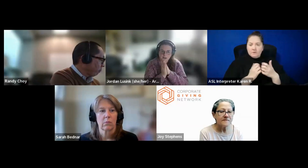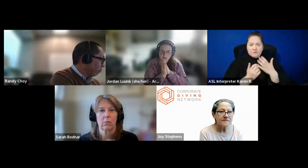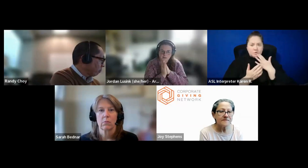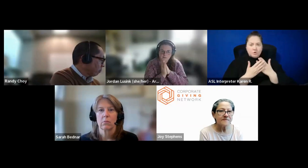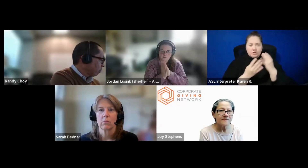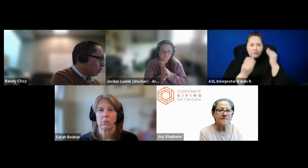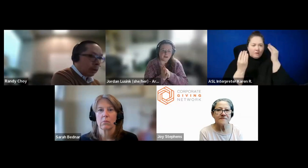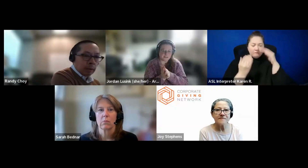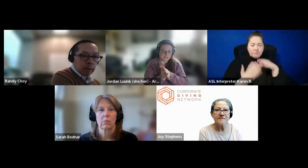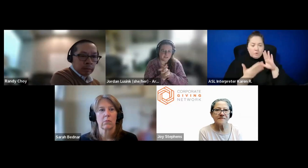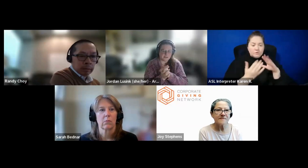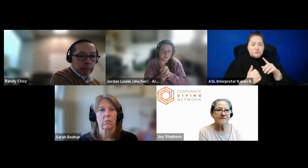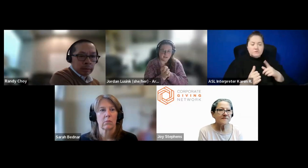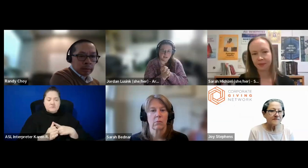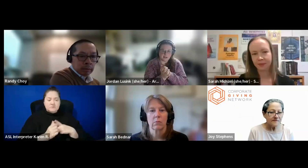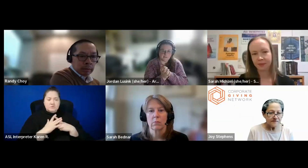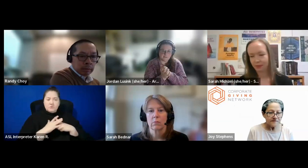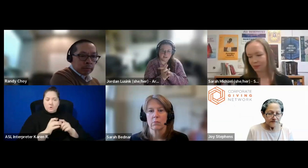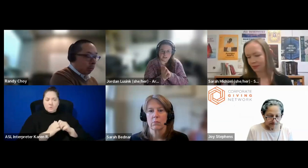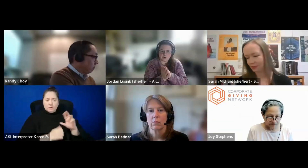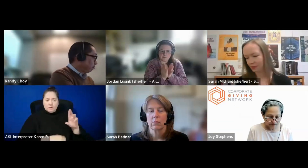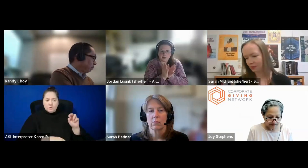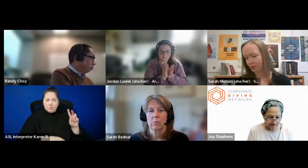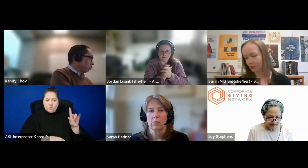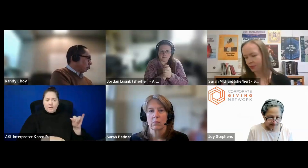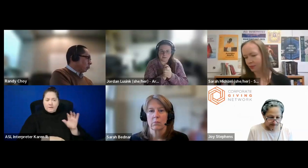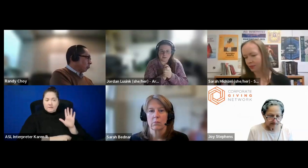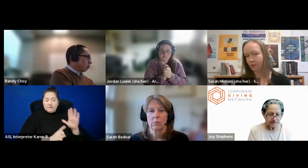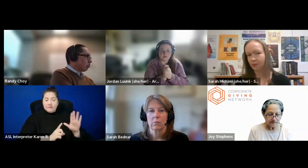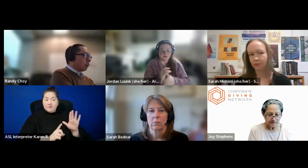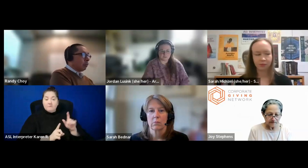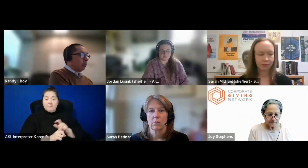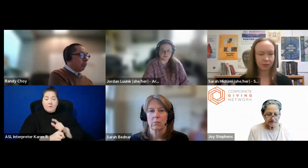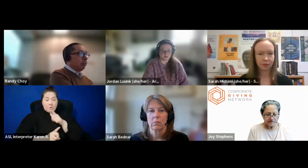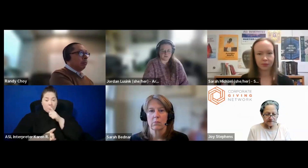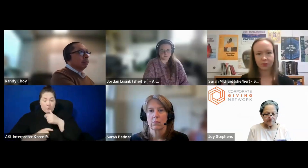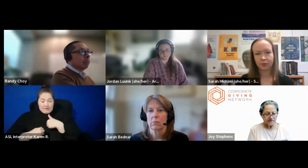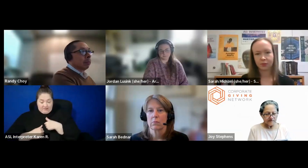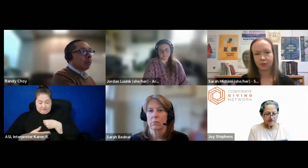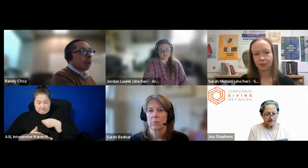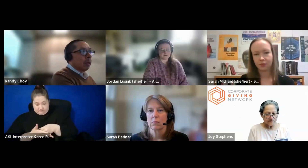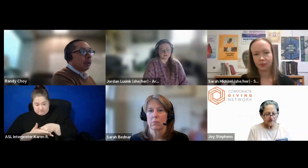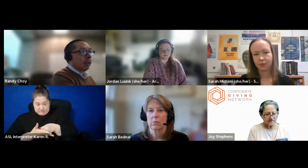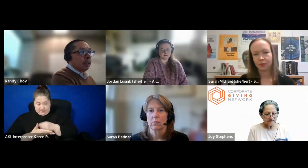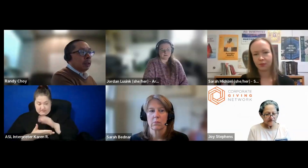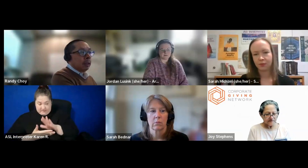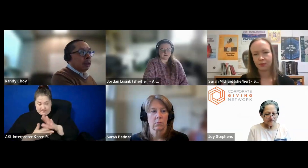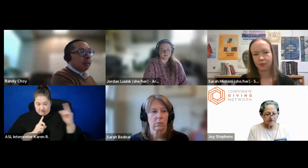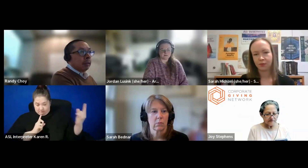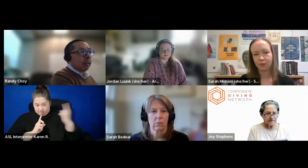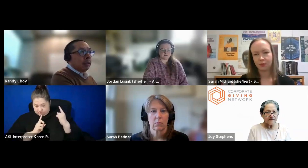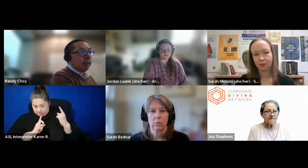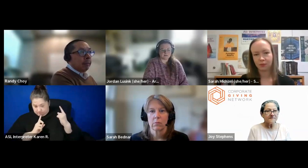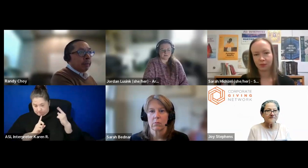start with Randy and hear about it from the funder's point of view.